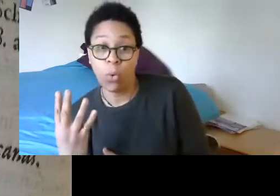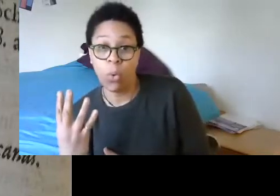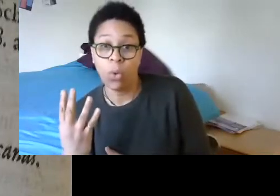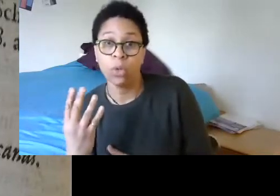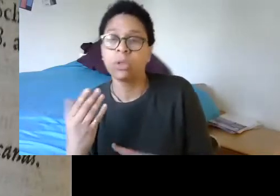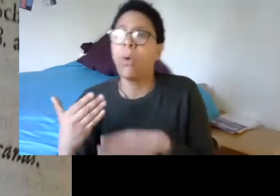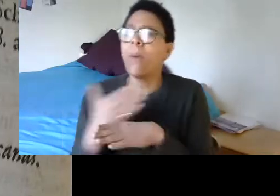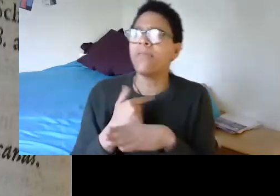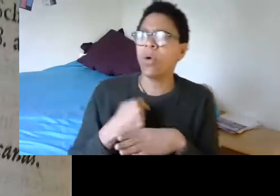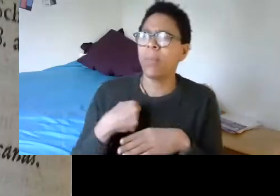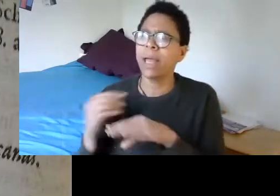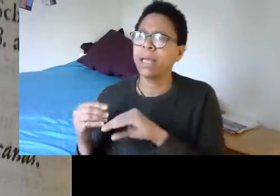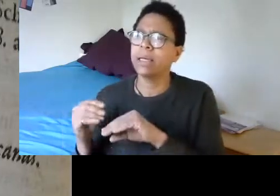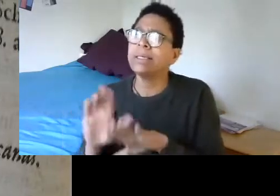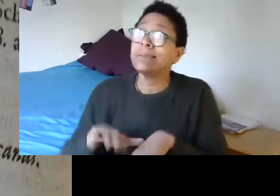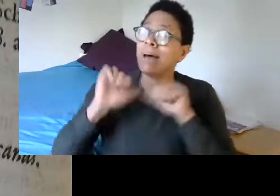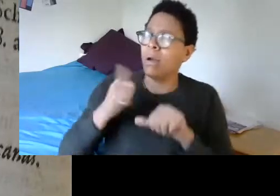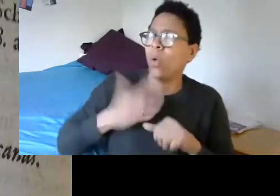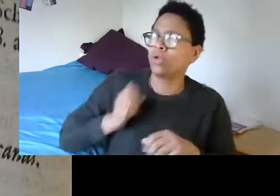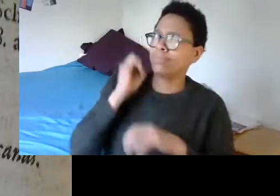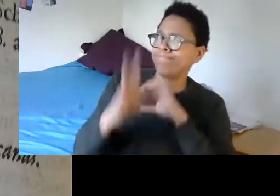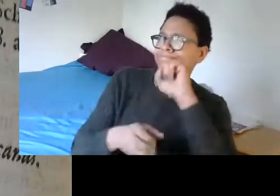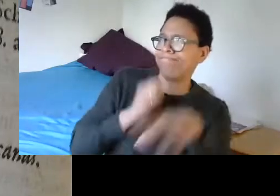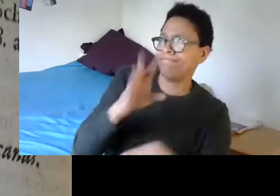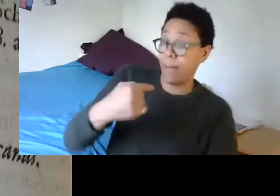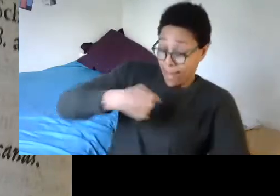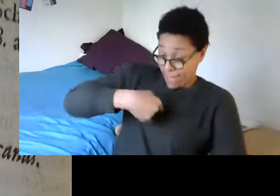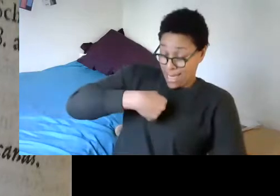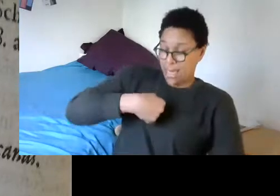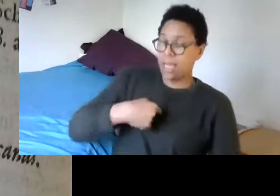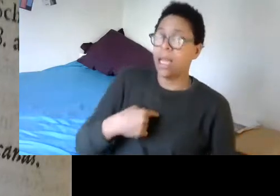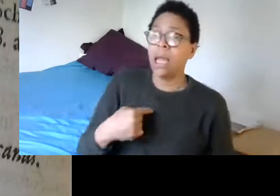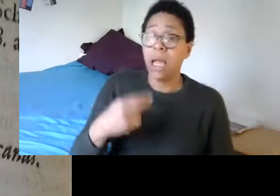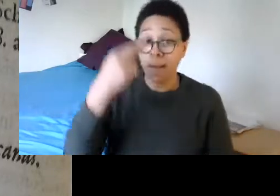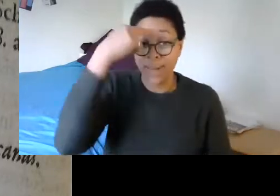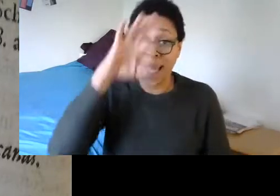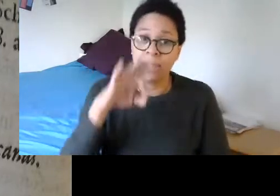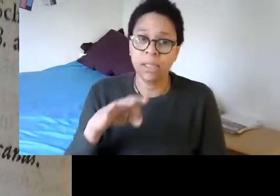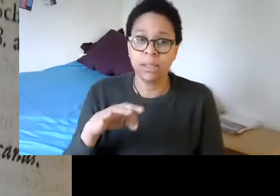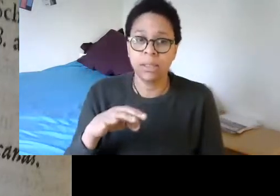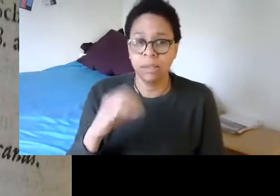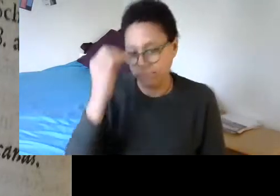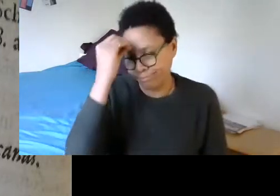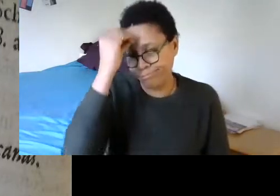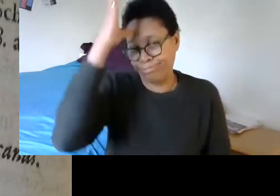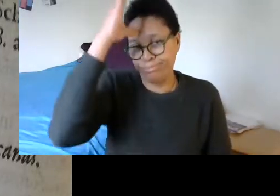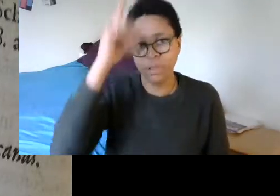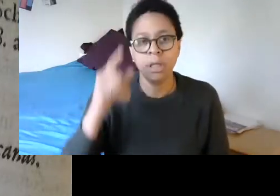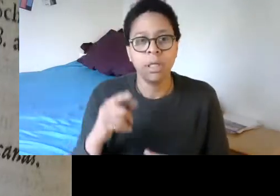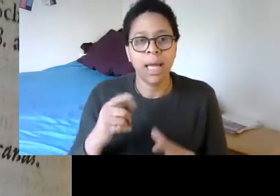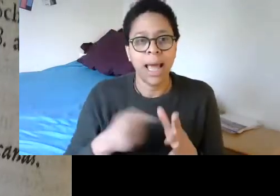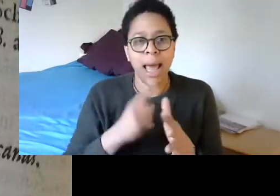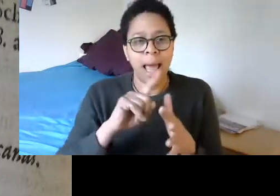of background as to who I am and what I do. So as Kate said, my name is Dr Alexandra Hill, pronoun she, her, and